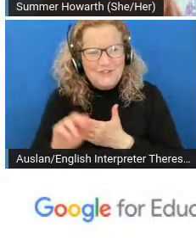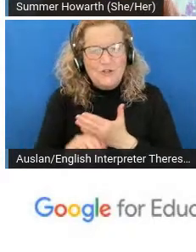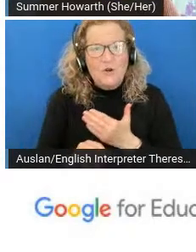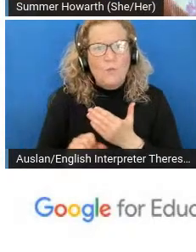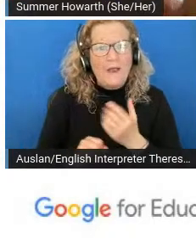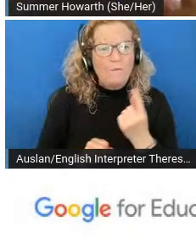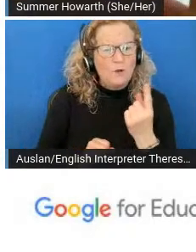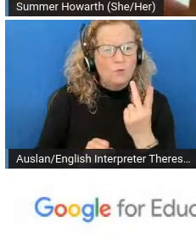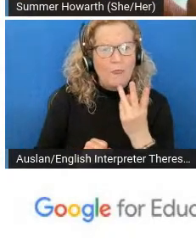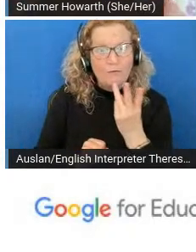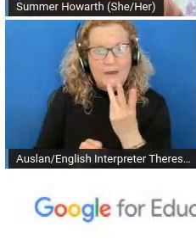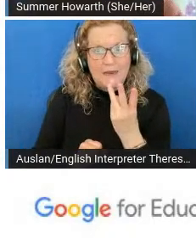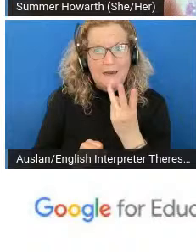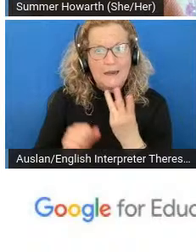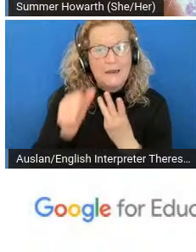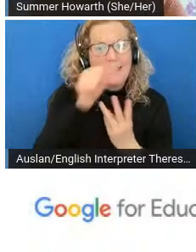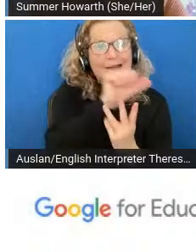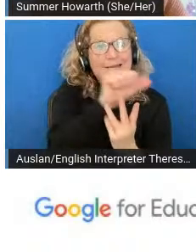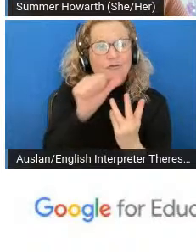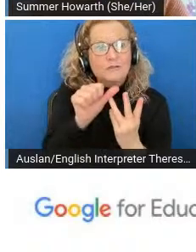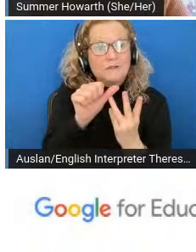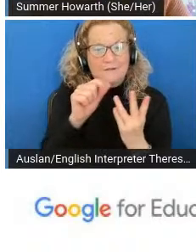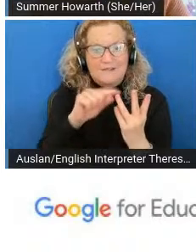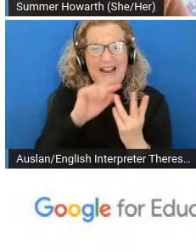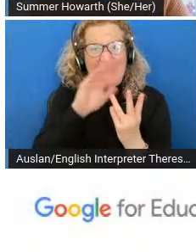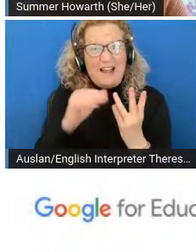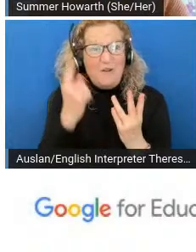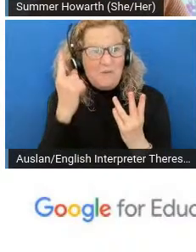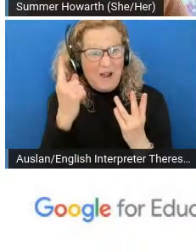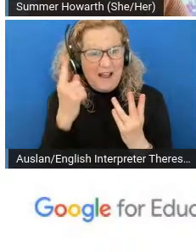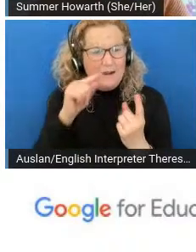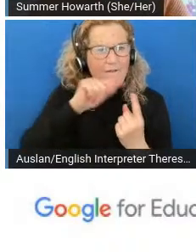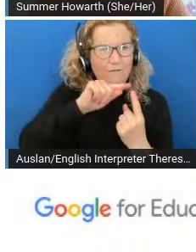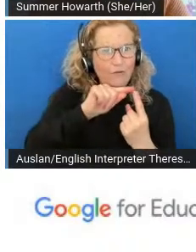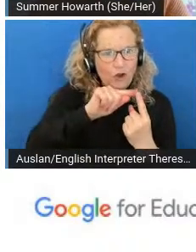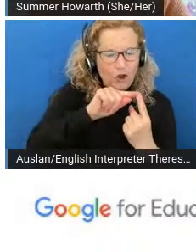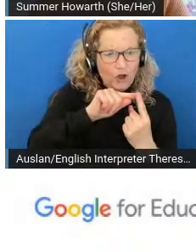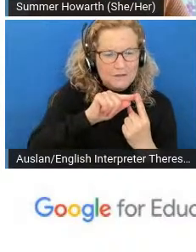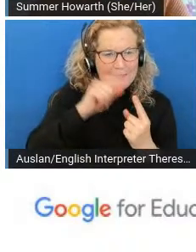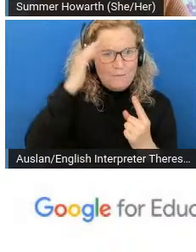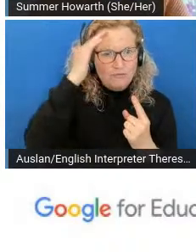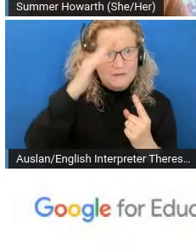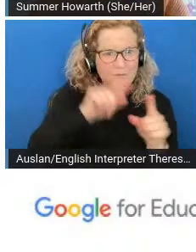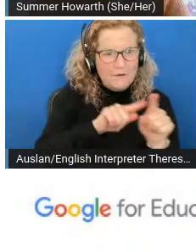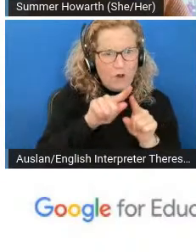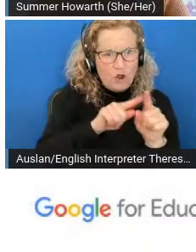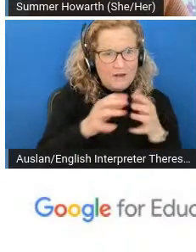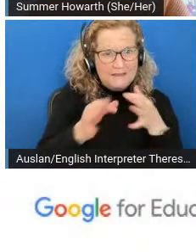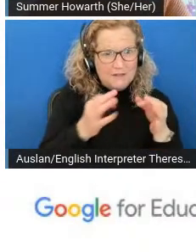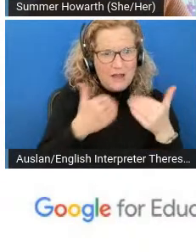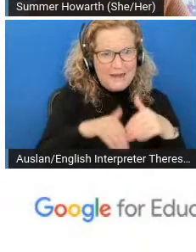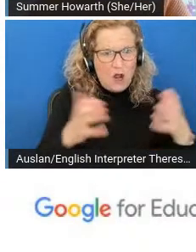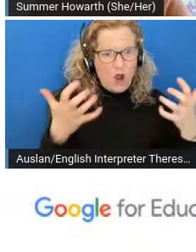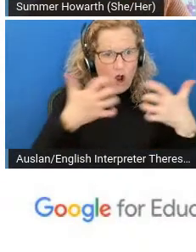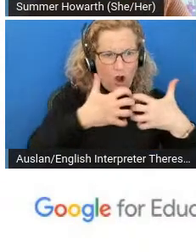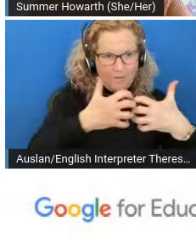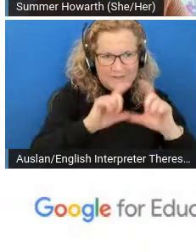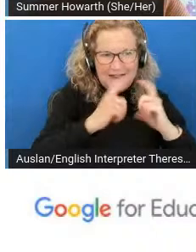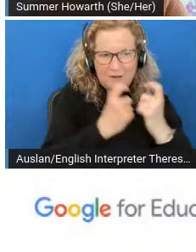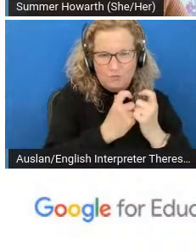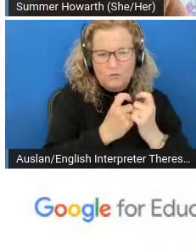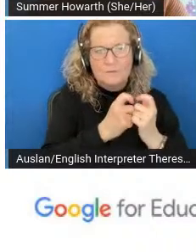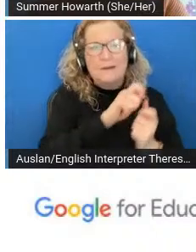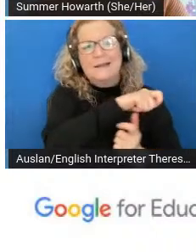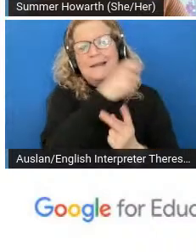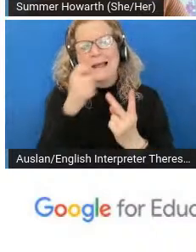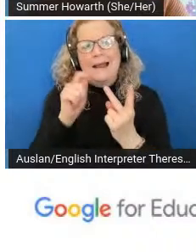course. So we started by looking at the first principles of learning design in a hybrid classroom. We then took a bit of a deep